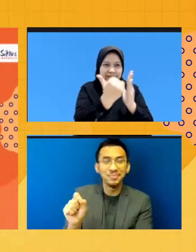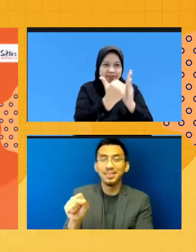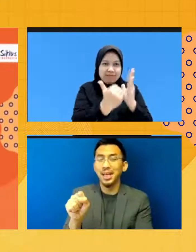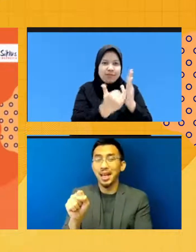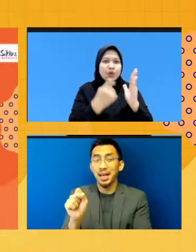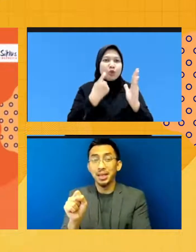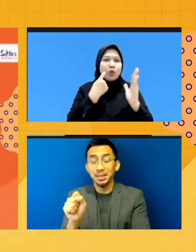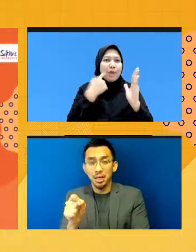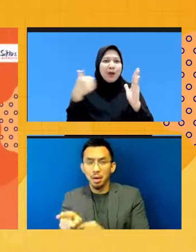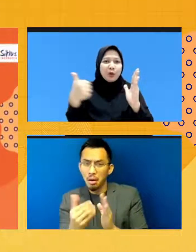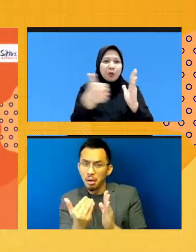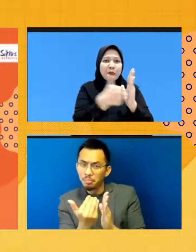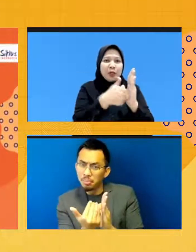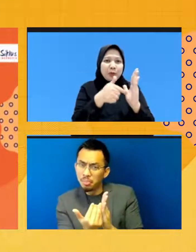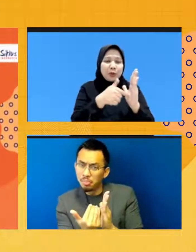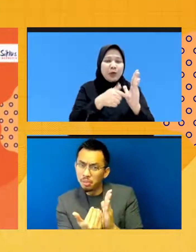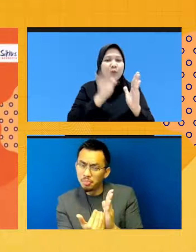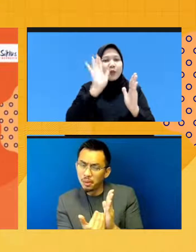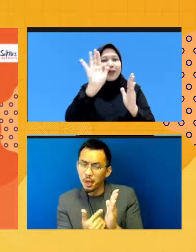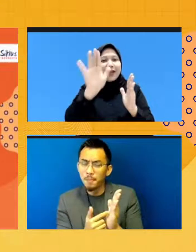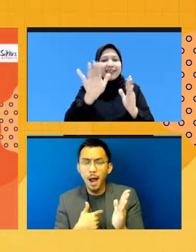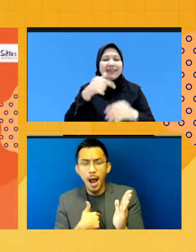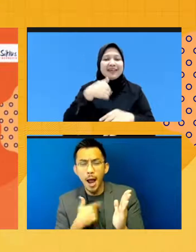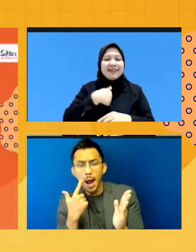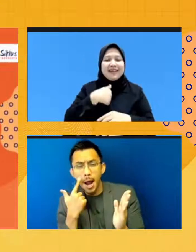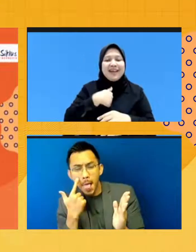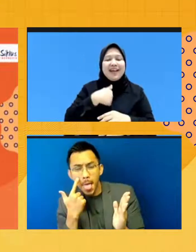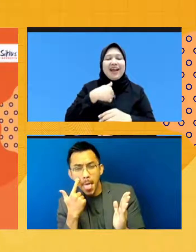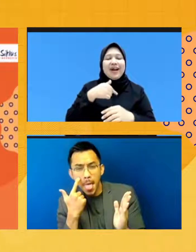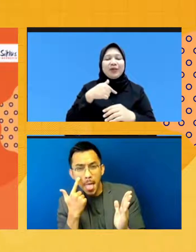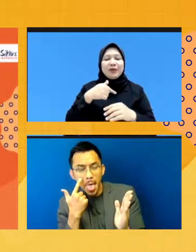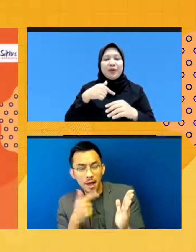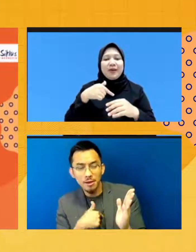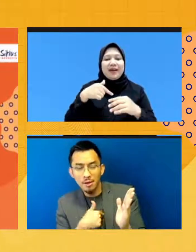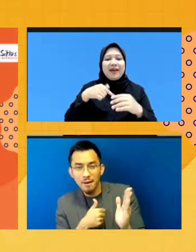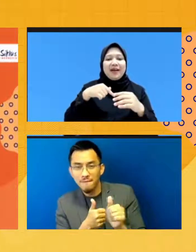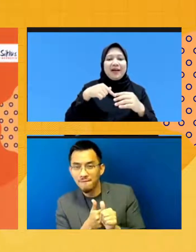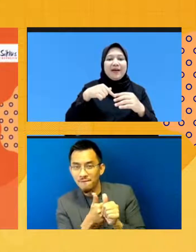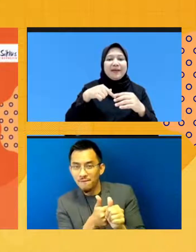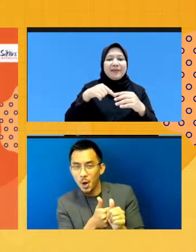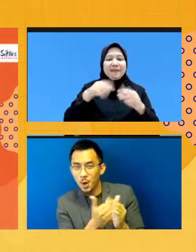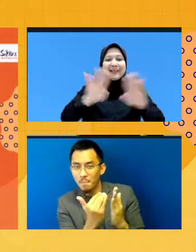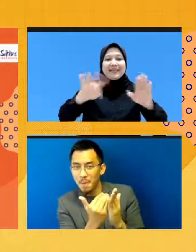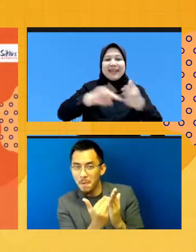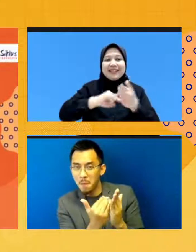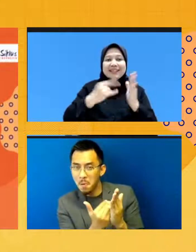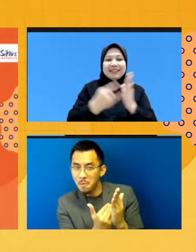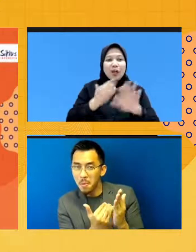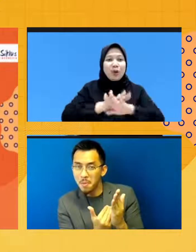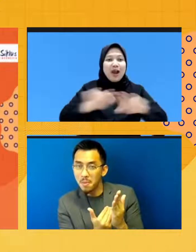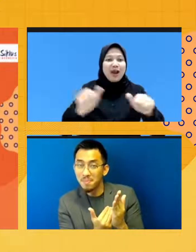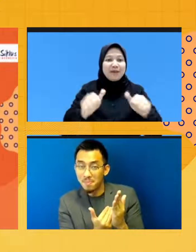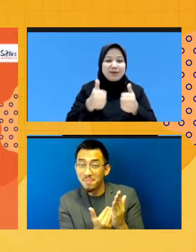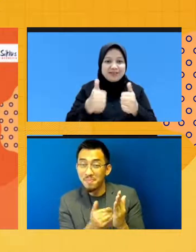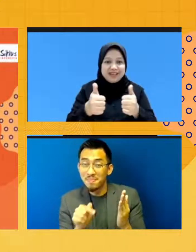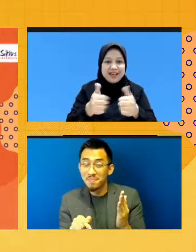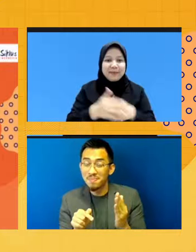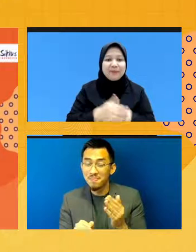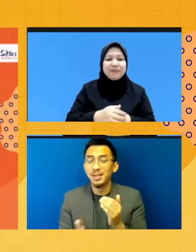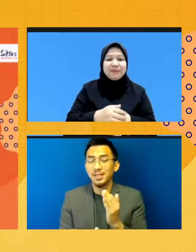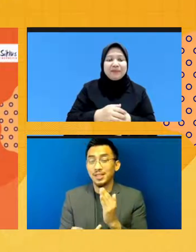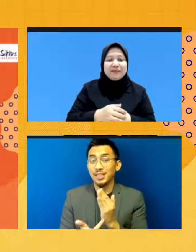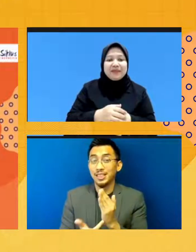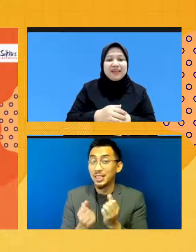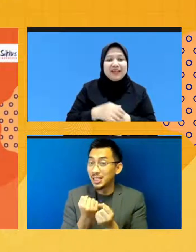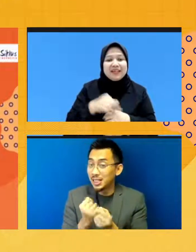to protect my digital body. And I really like how you use, the digital body and giving examples as